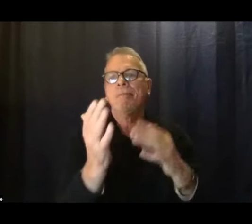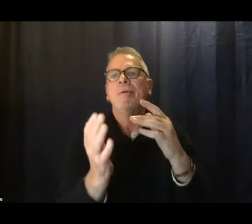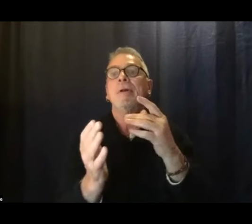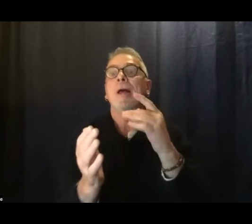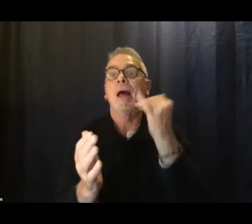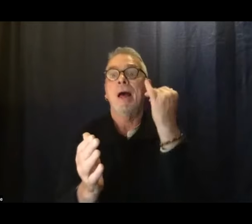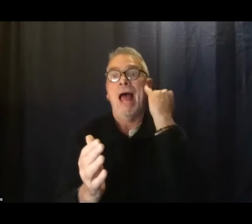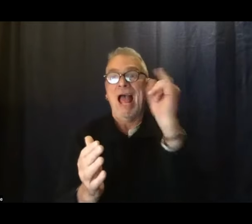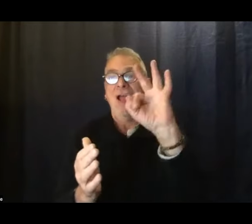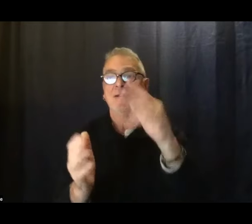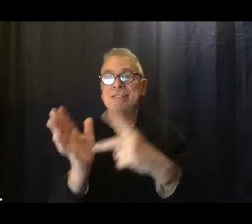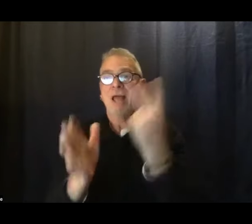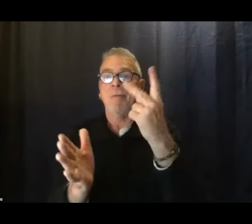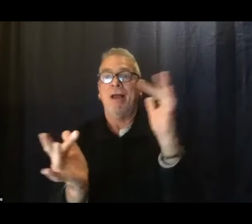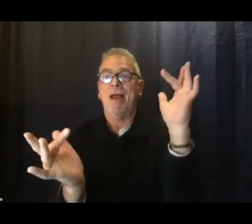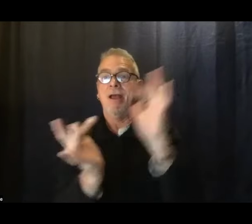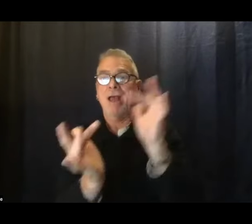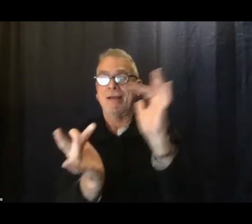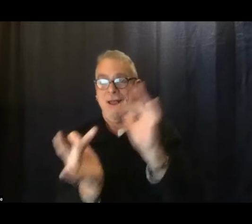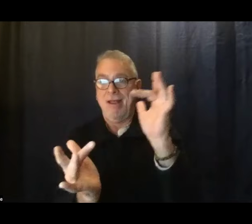It's still that.